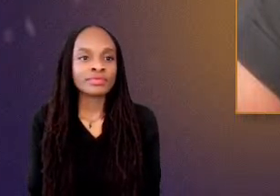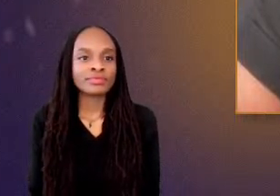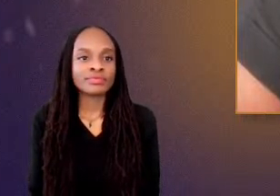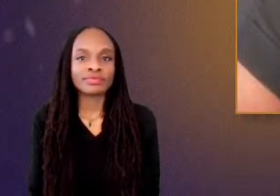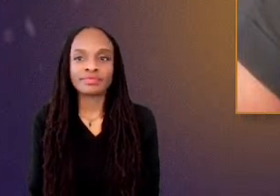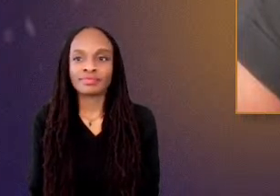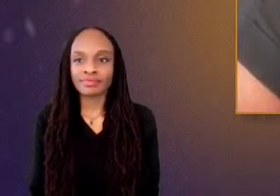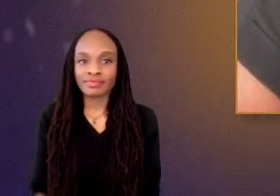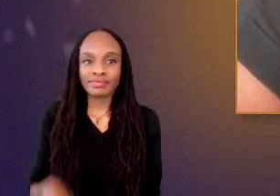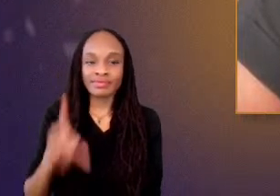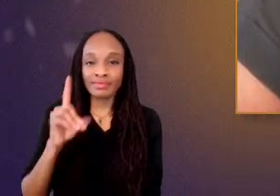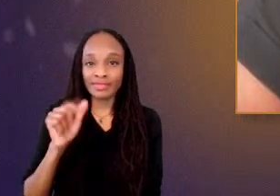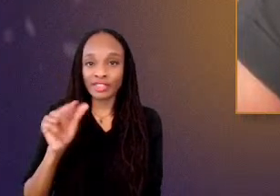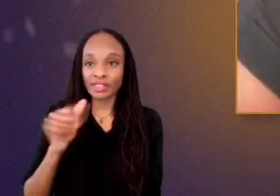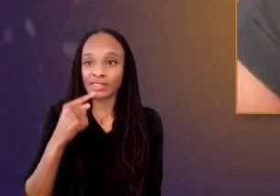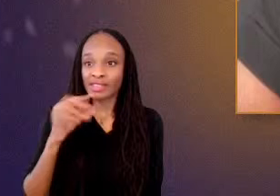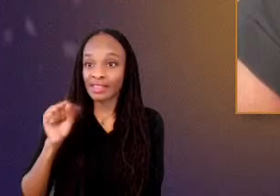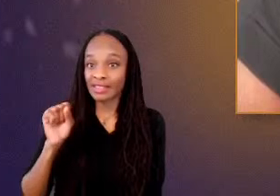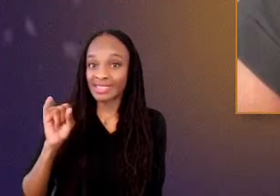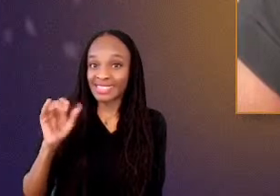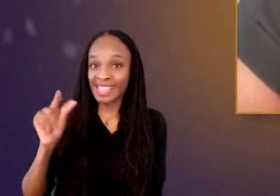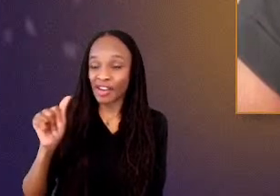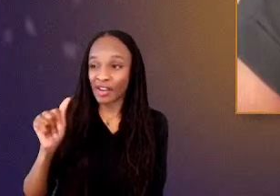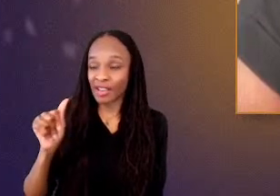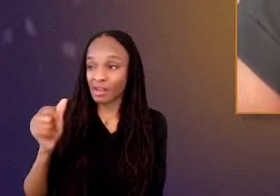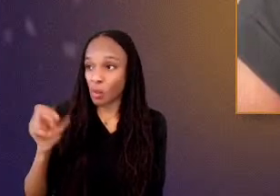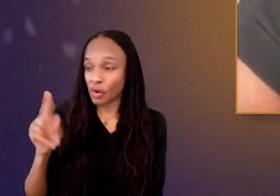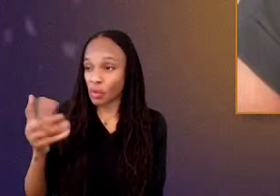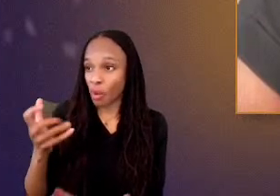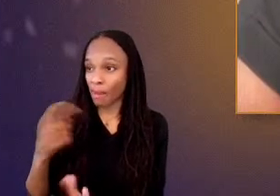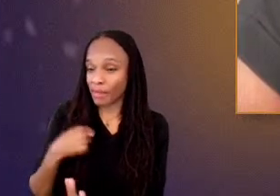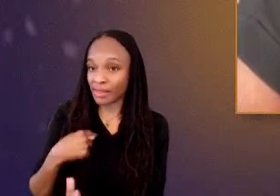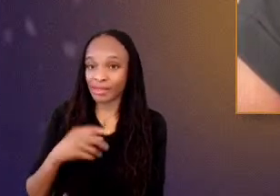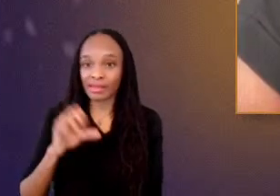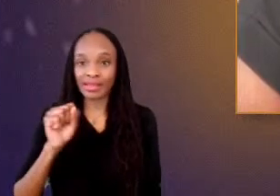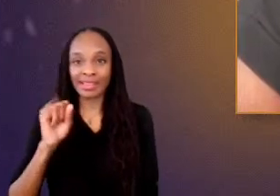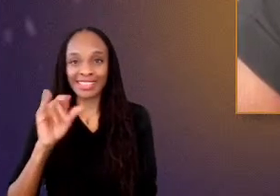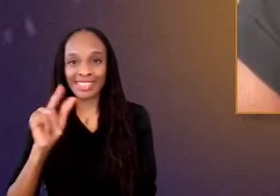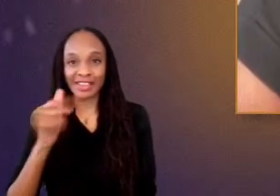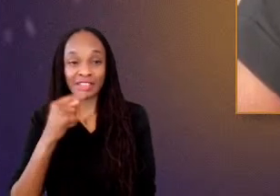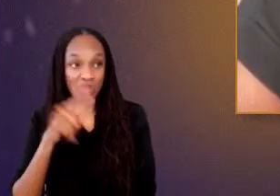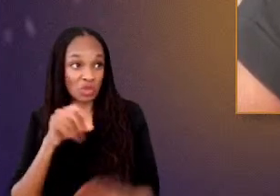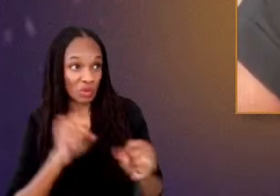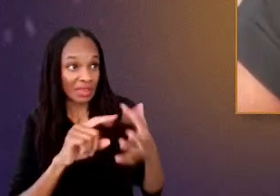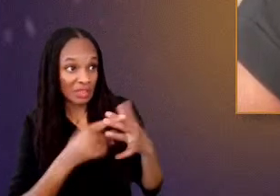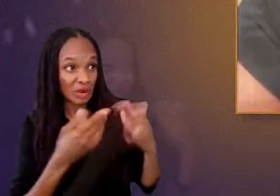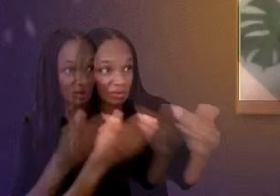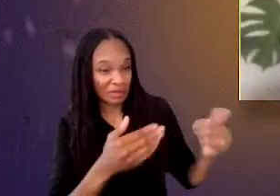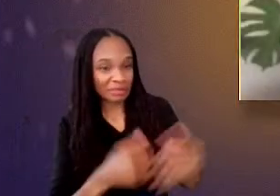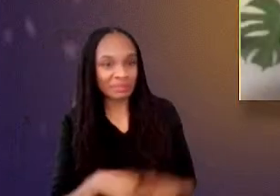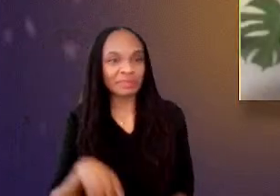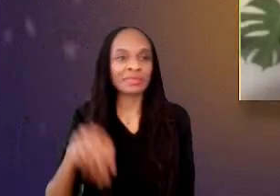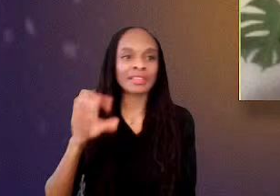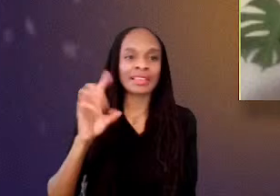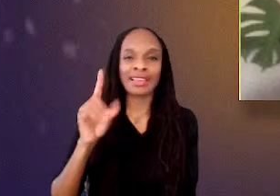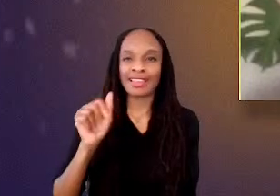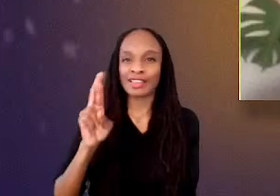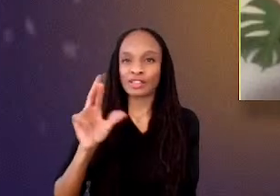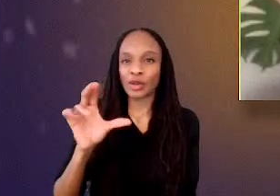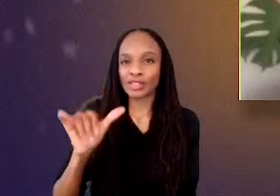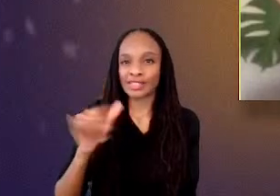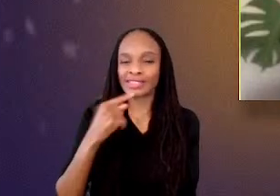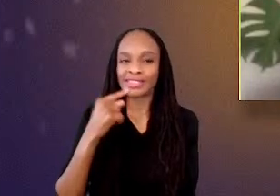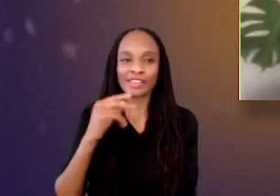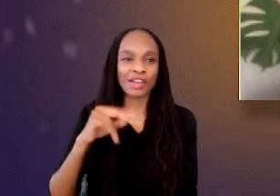Sure. Sierra, or do you want me to? You can jump right in. Yeah. It's of course it's not only